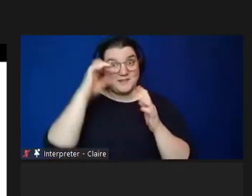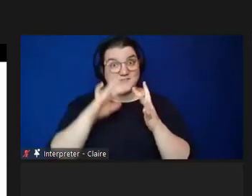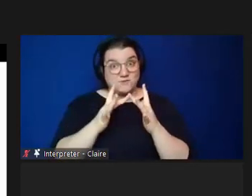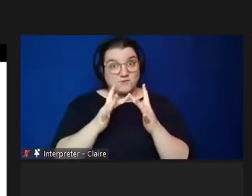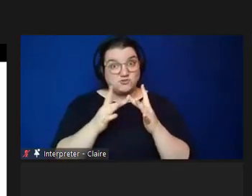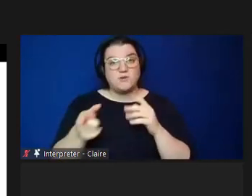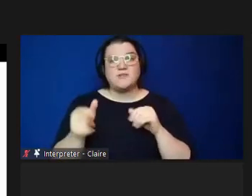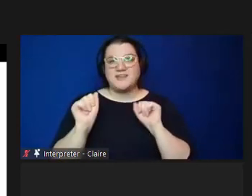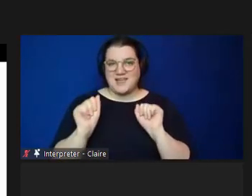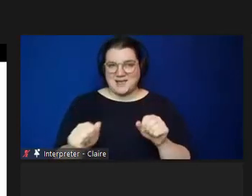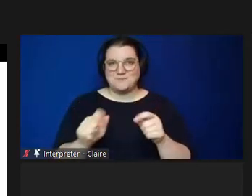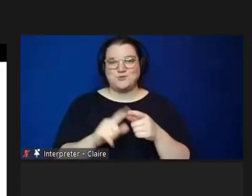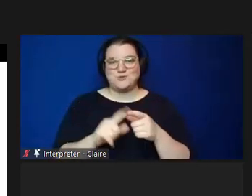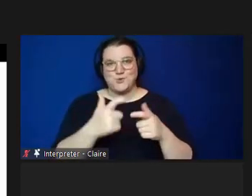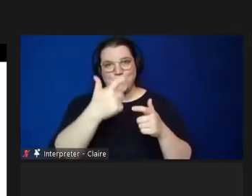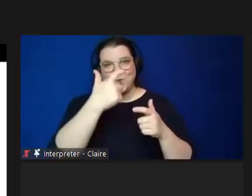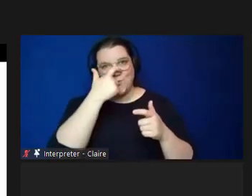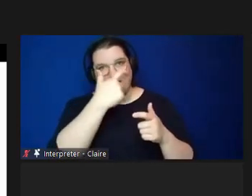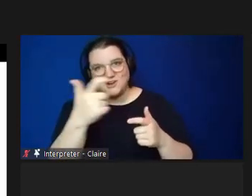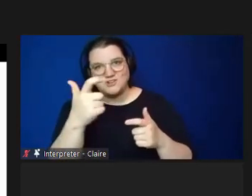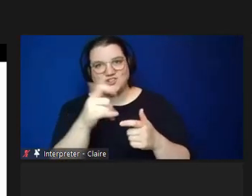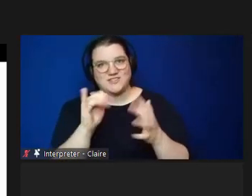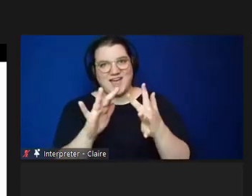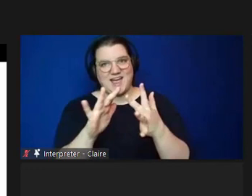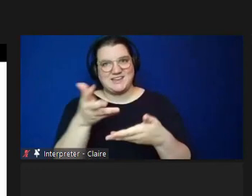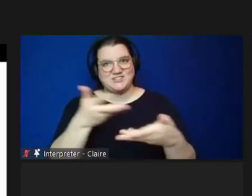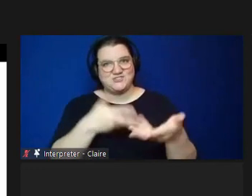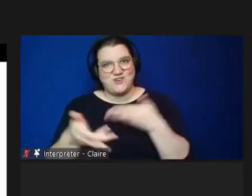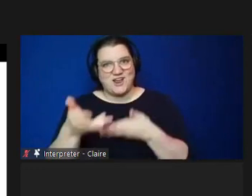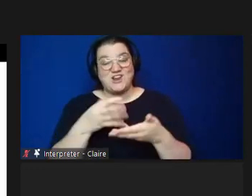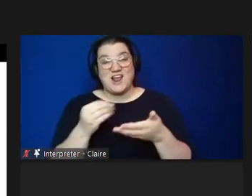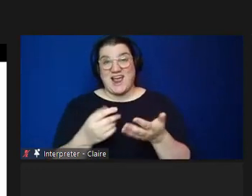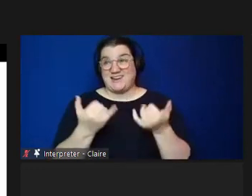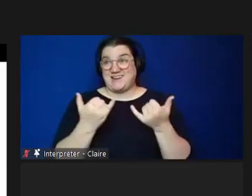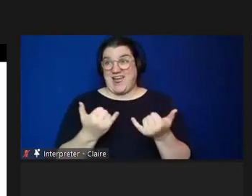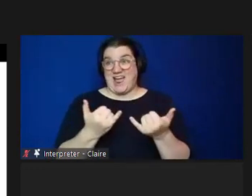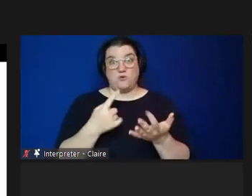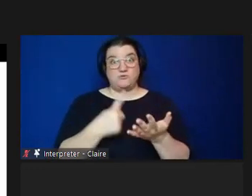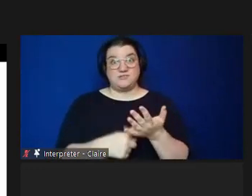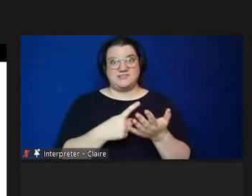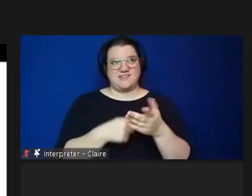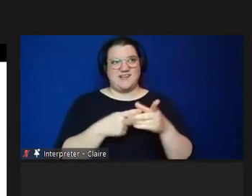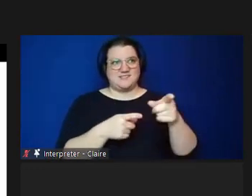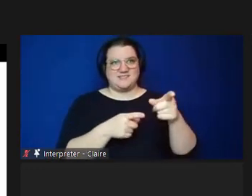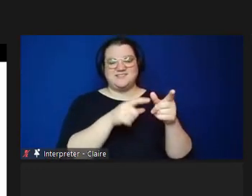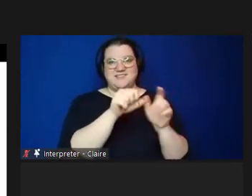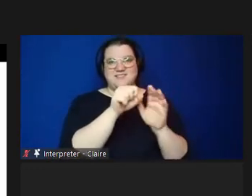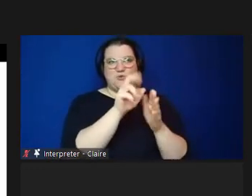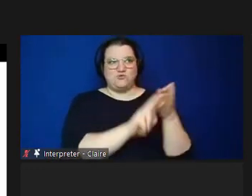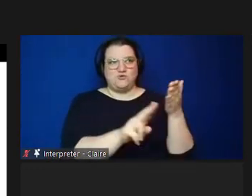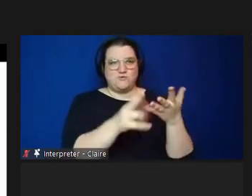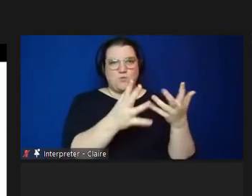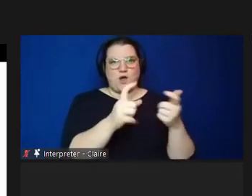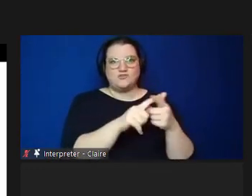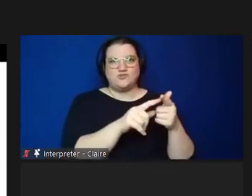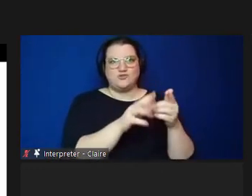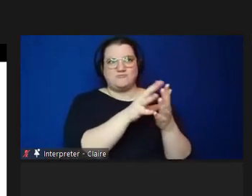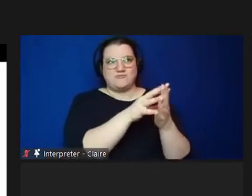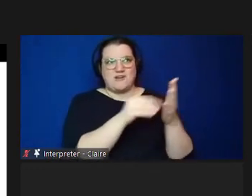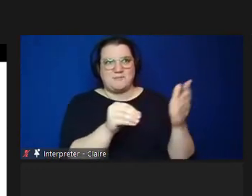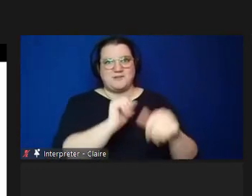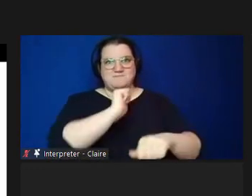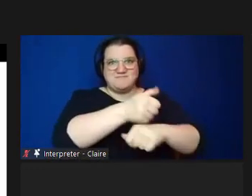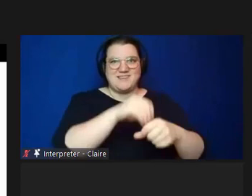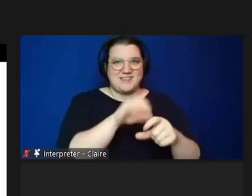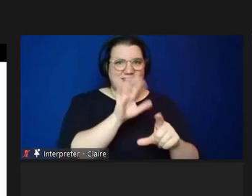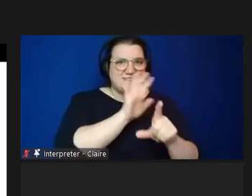to watch the interaction and are now discussing replicating that project in their state. So there